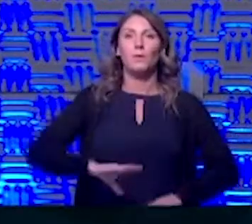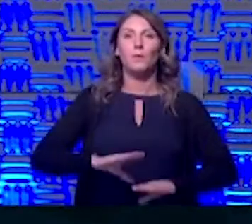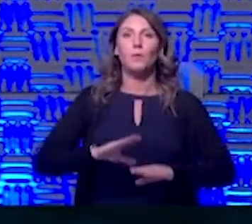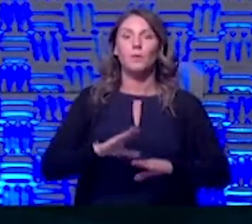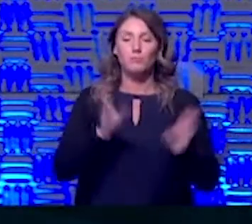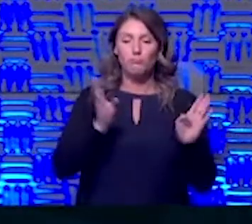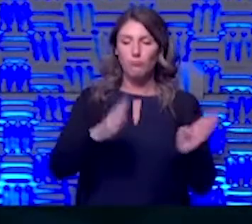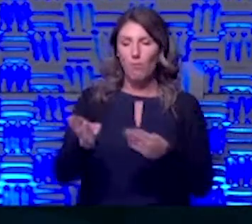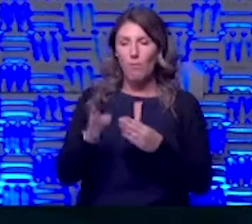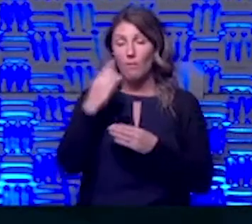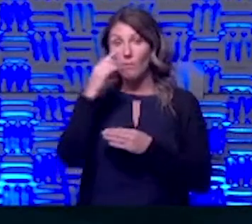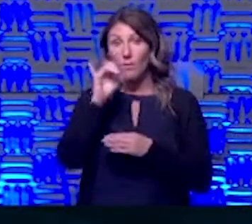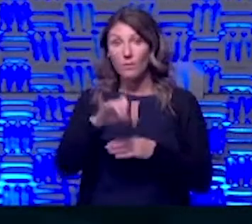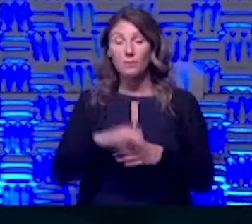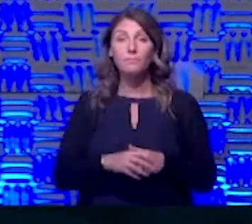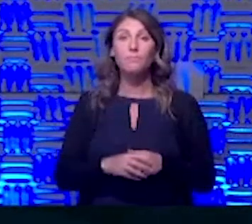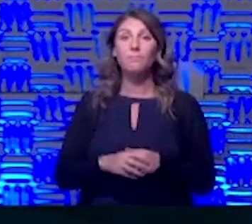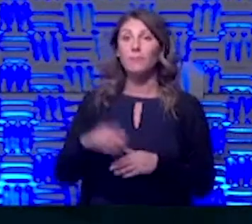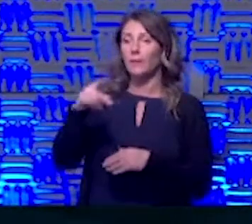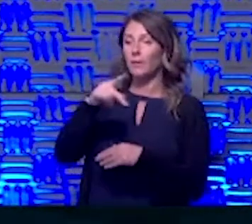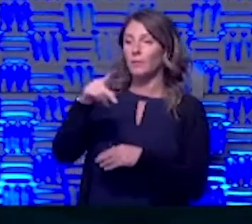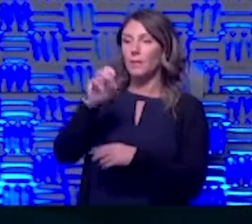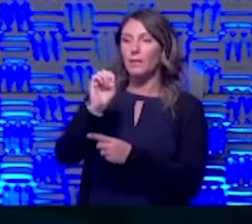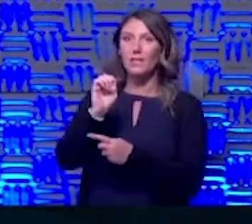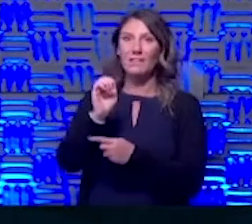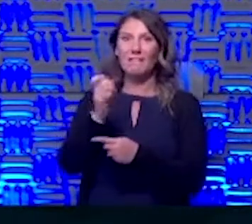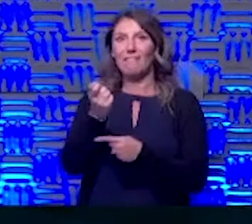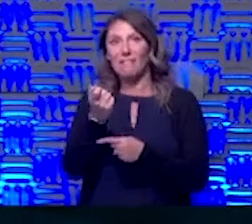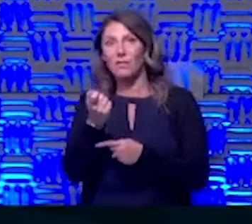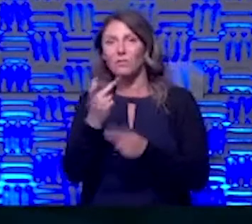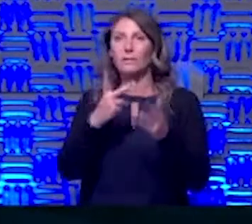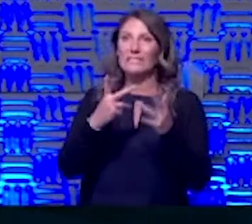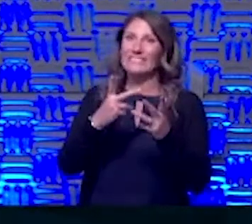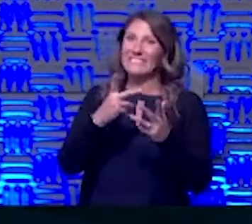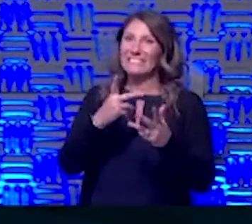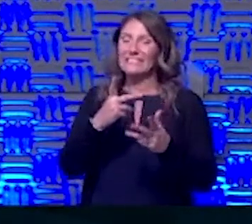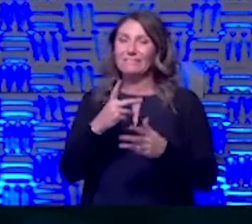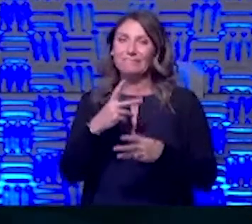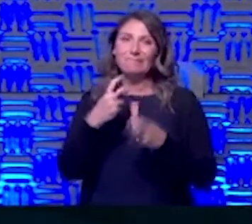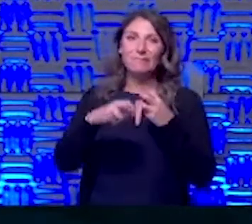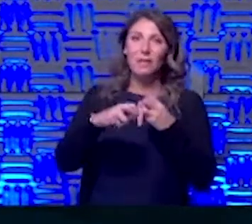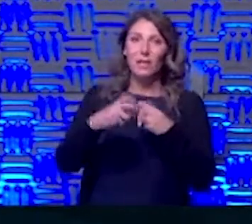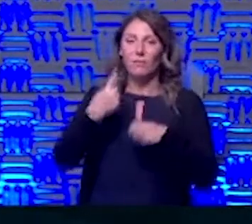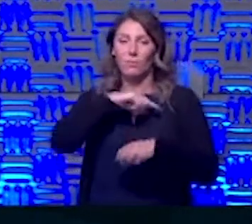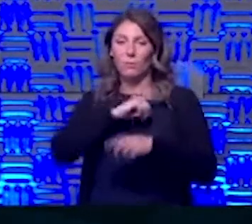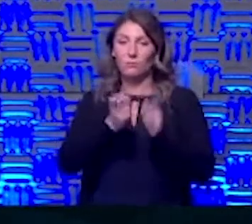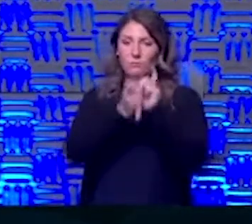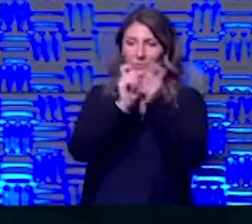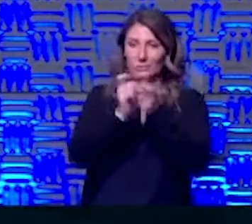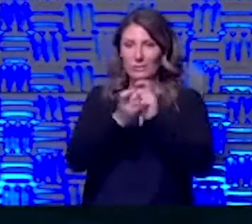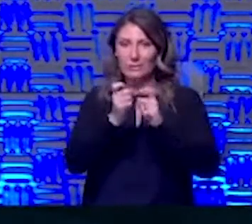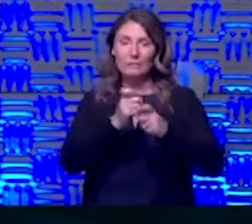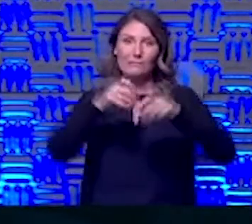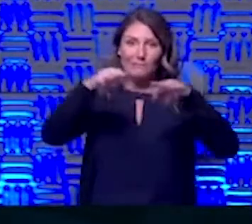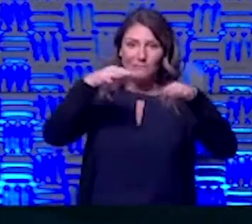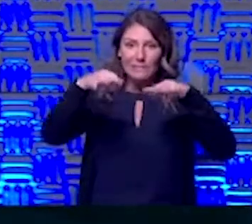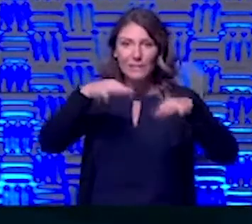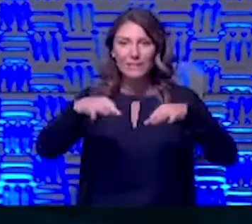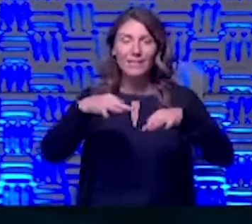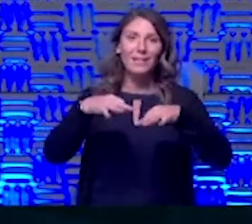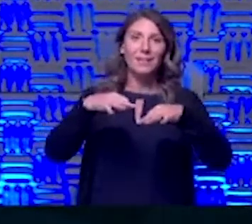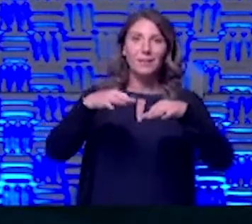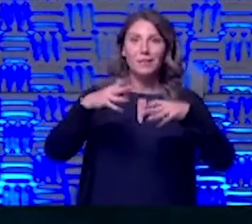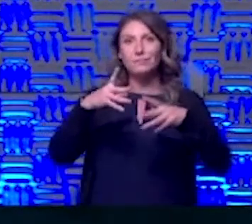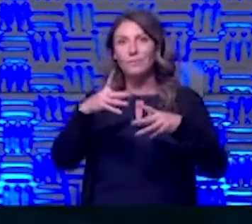for that. PPE is always a little tight, and we have to keep changing instructions to our staff about every